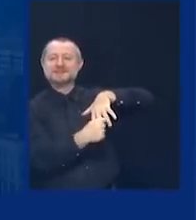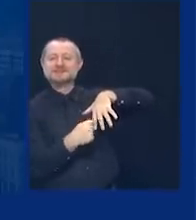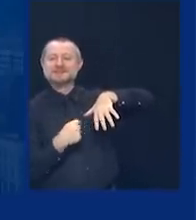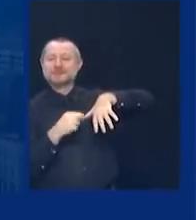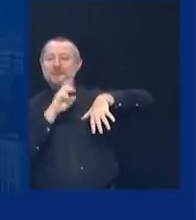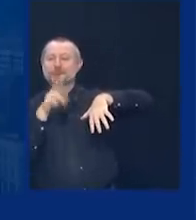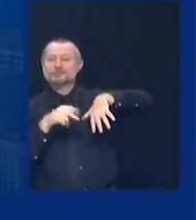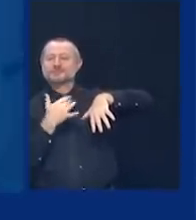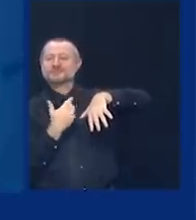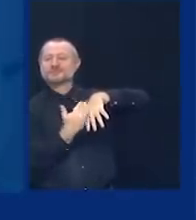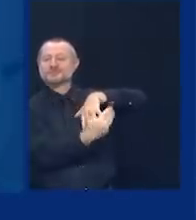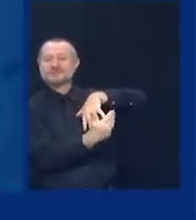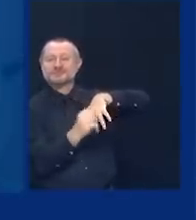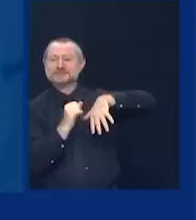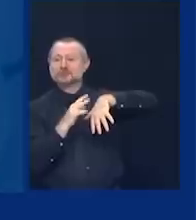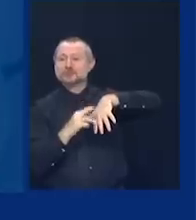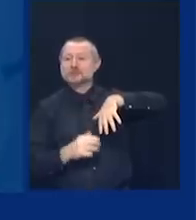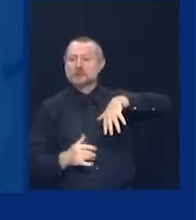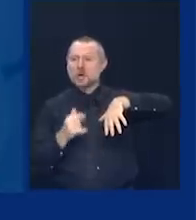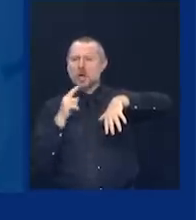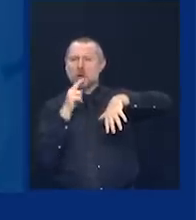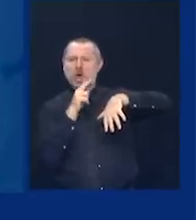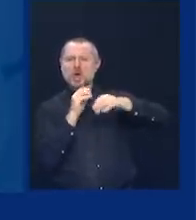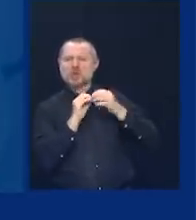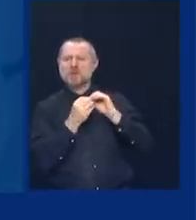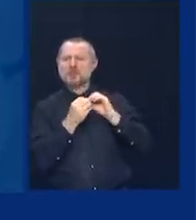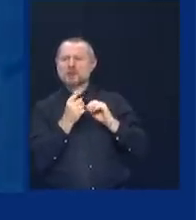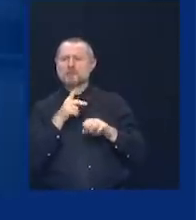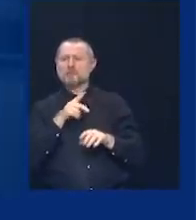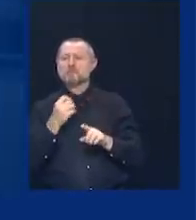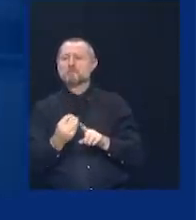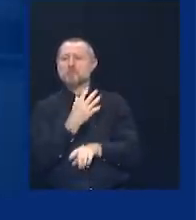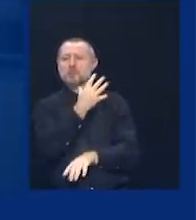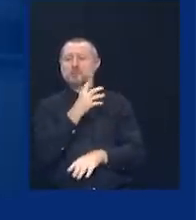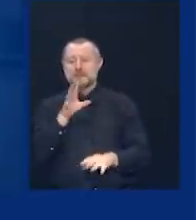Look at that and think